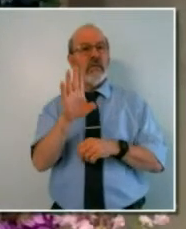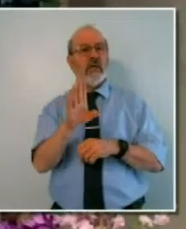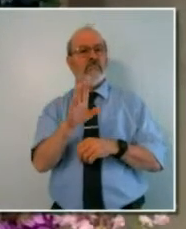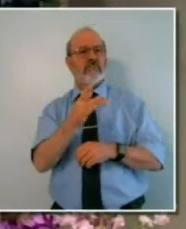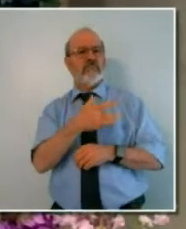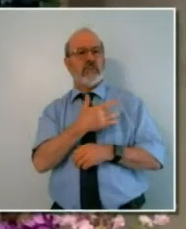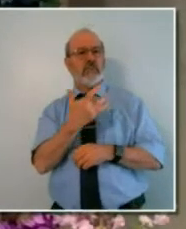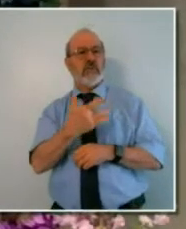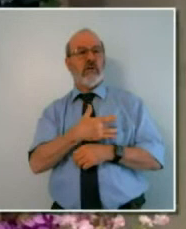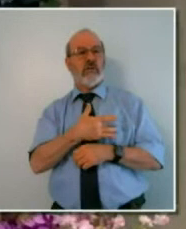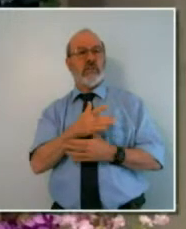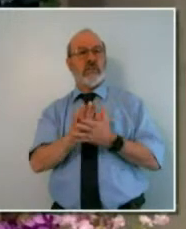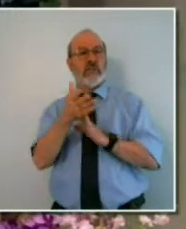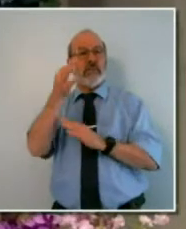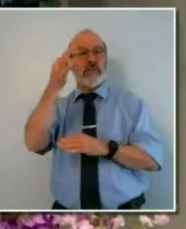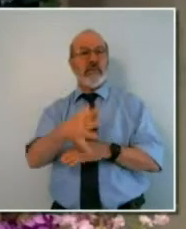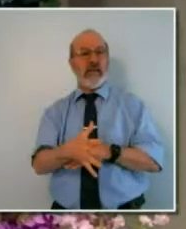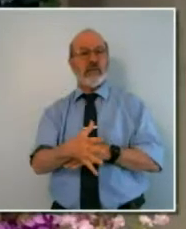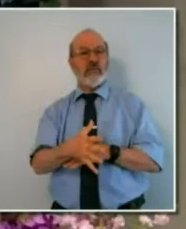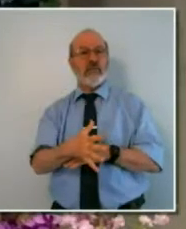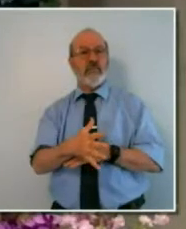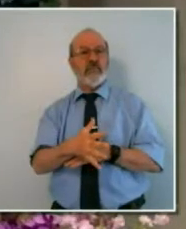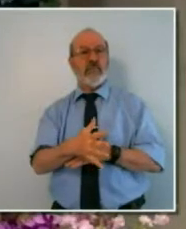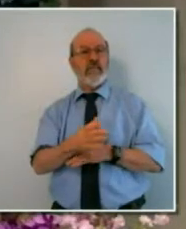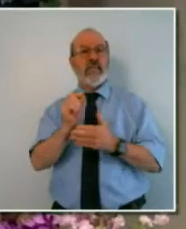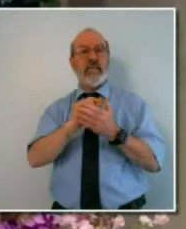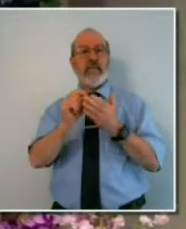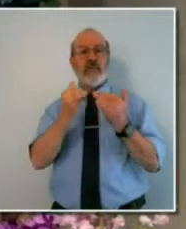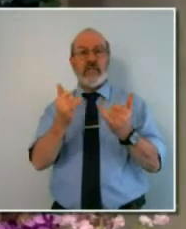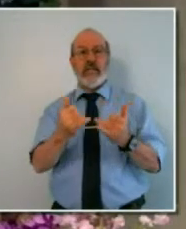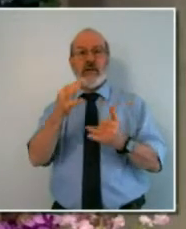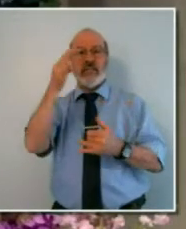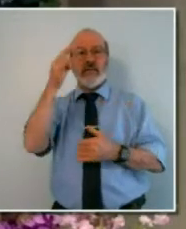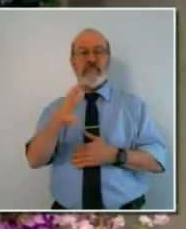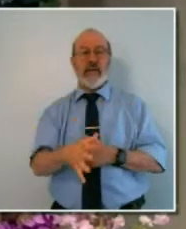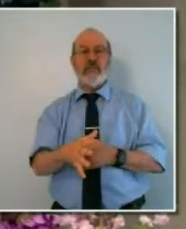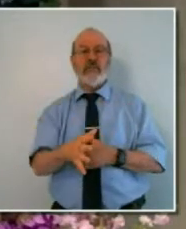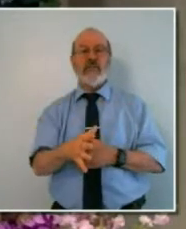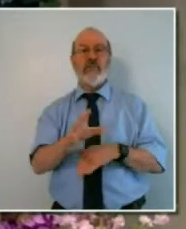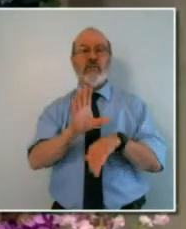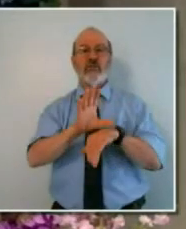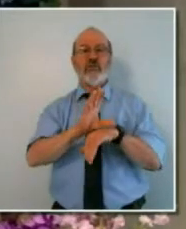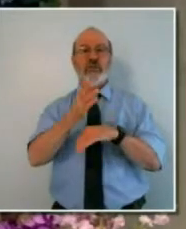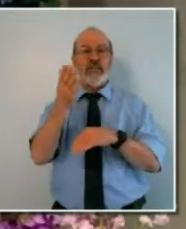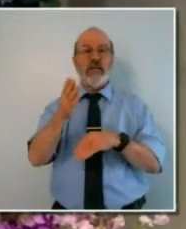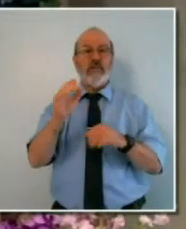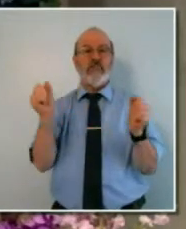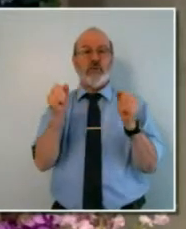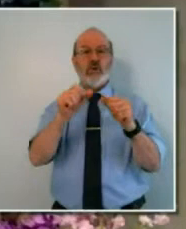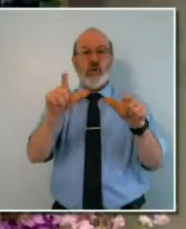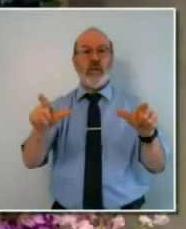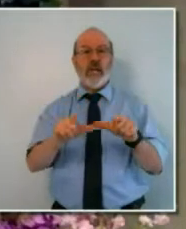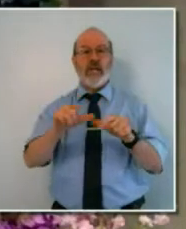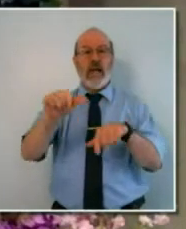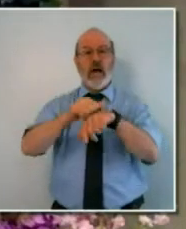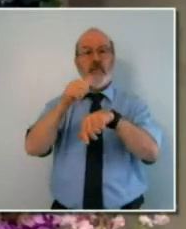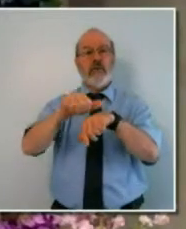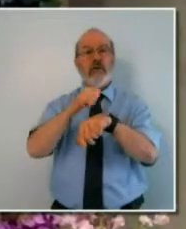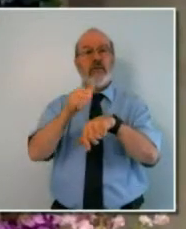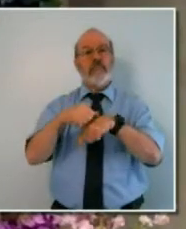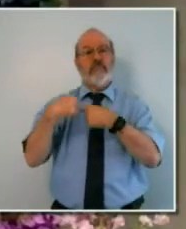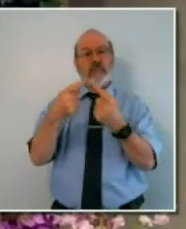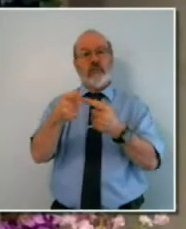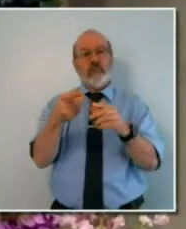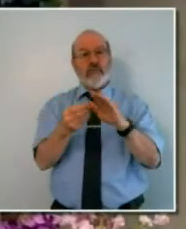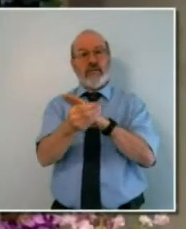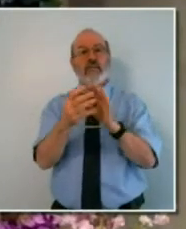heart to be the pastor. And he writes now as the pastor of the church there in Cold Lake, Alberta. And so since you've invested a